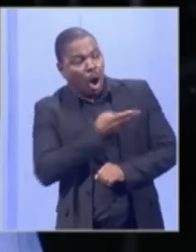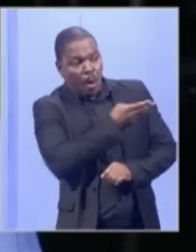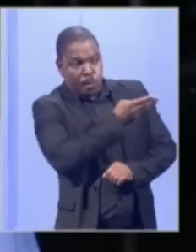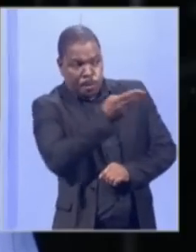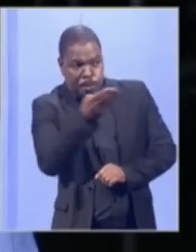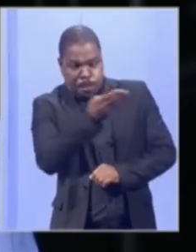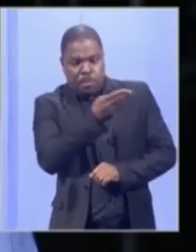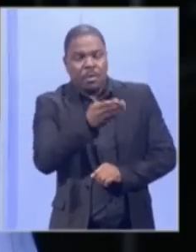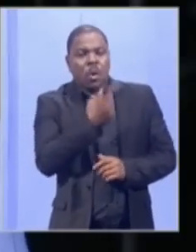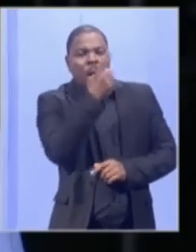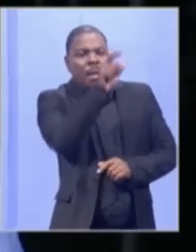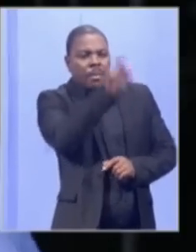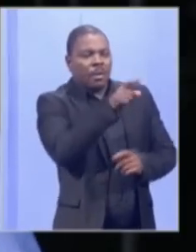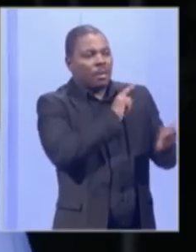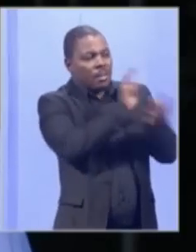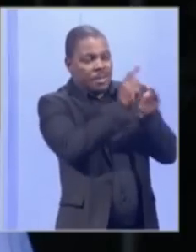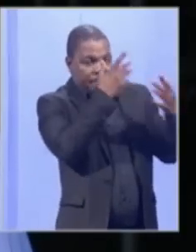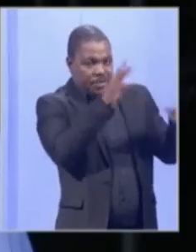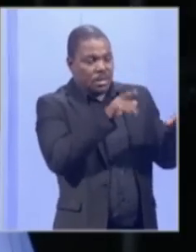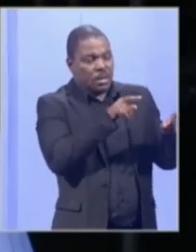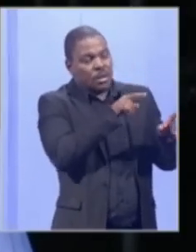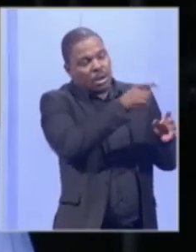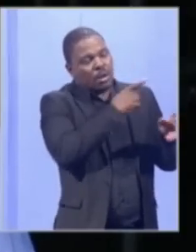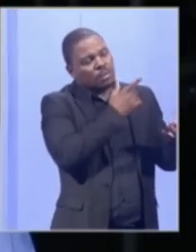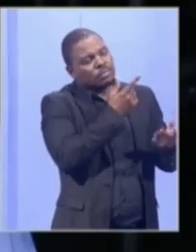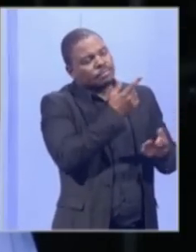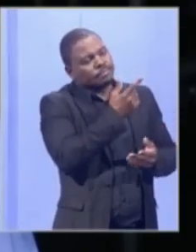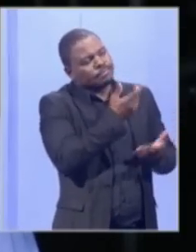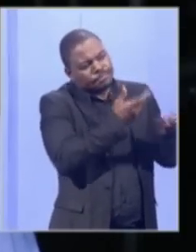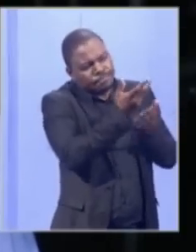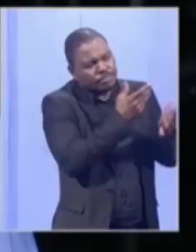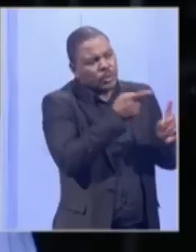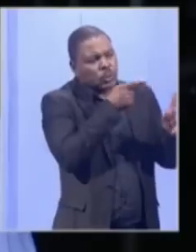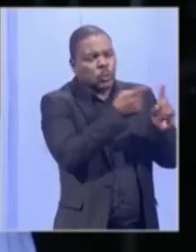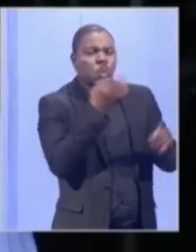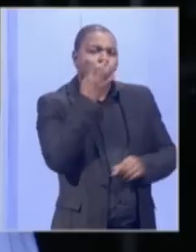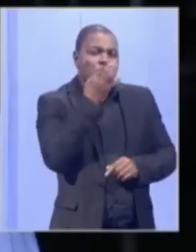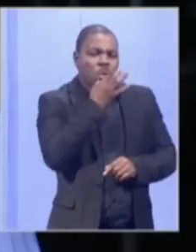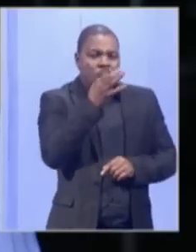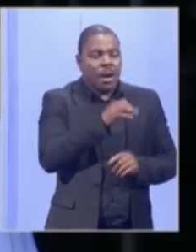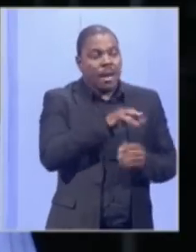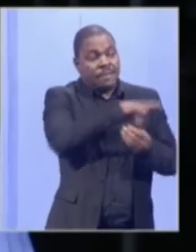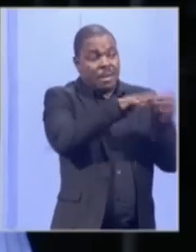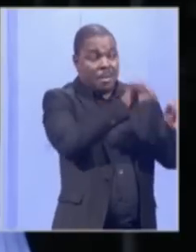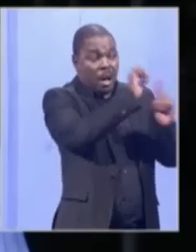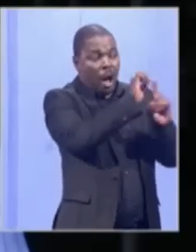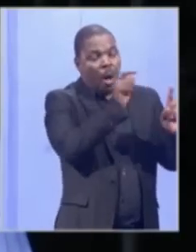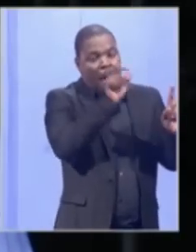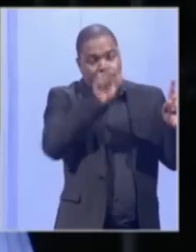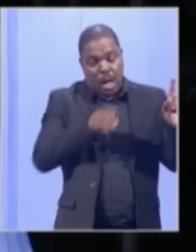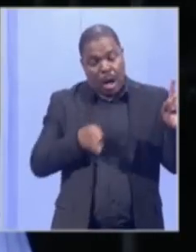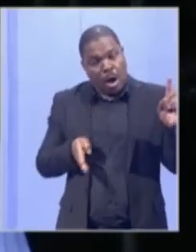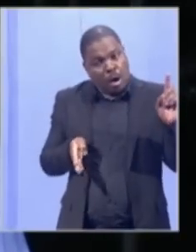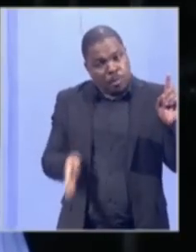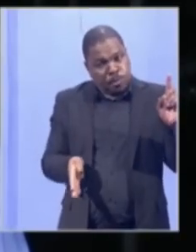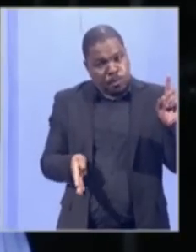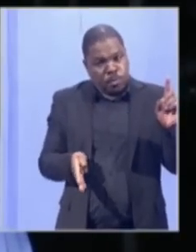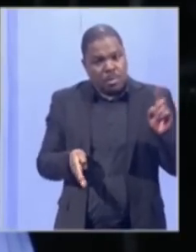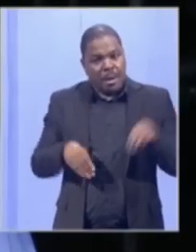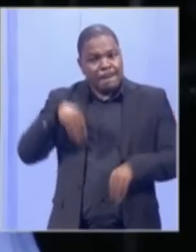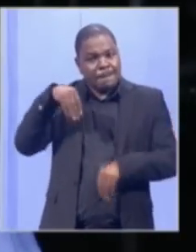bone re kopanele ene go sa le gale wa losika la bona tlhalosa gore gona le mongwe wa losika la gago ile goreng o gaeletswe ka fa tlase